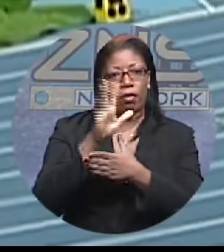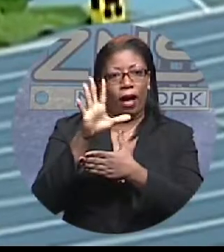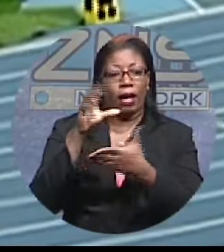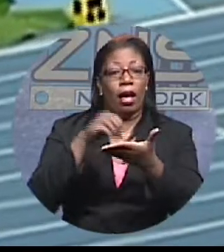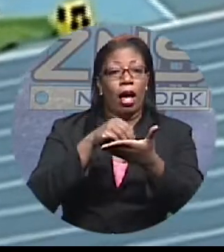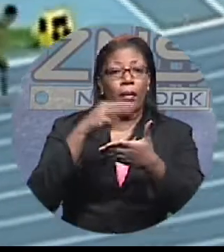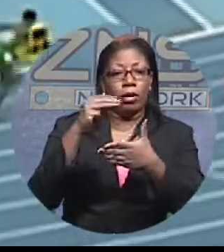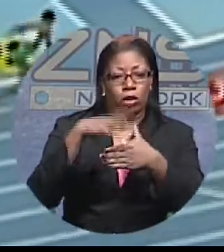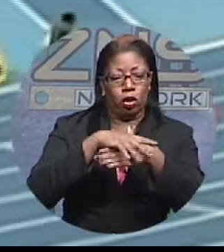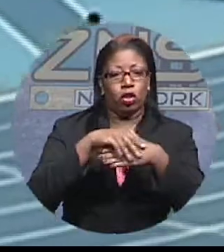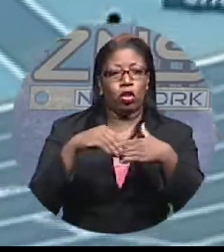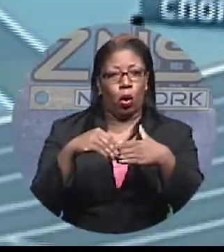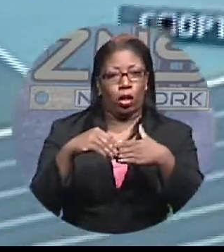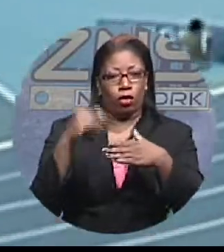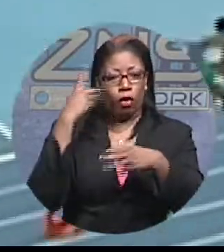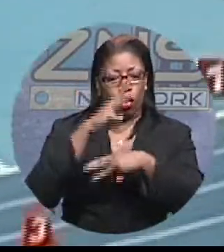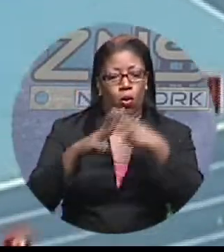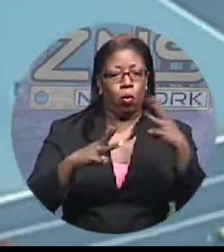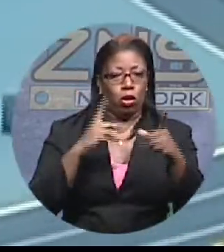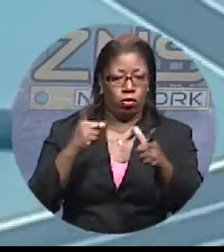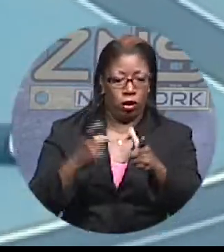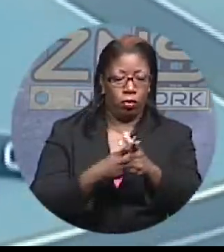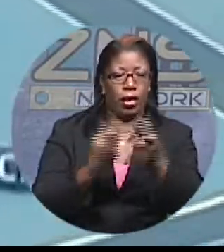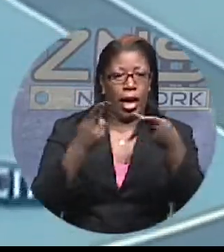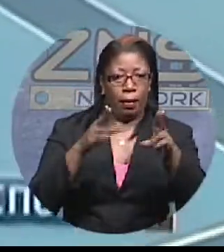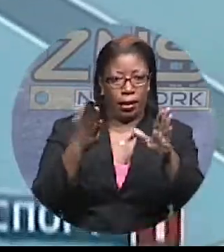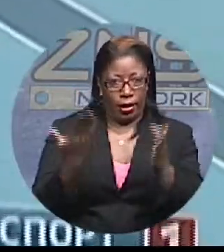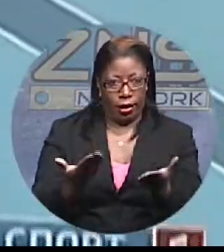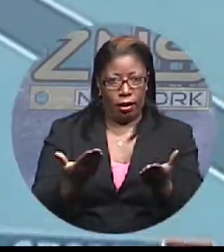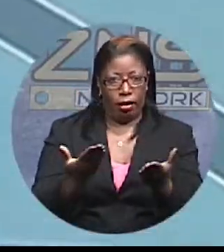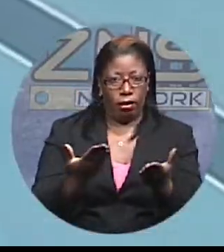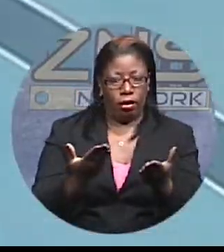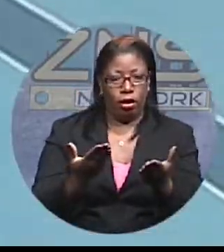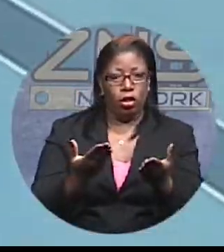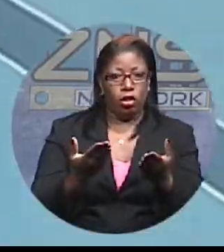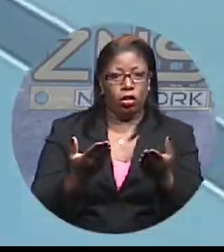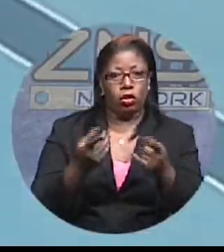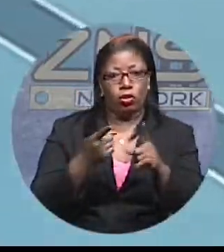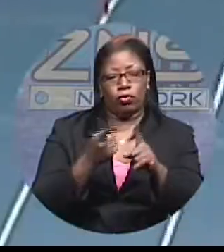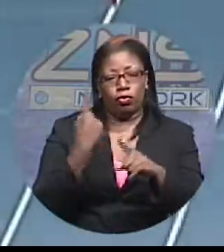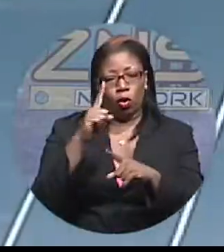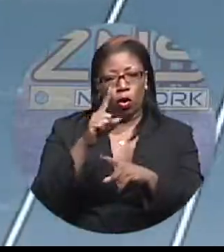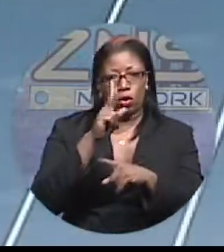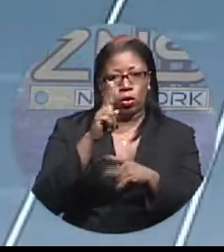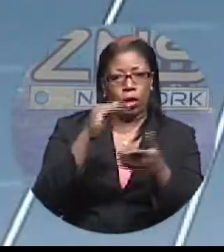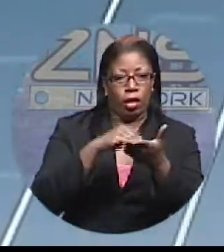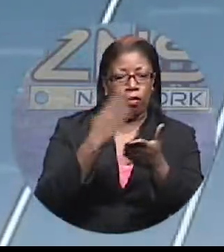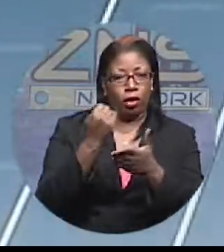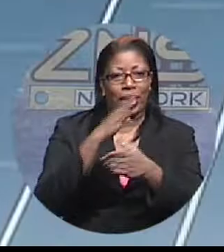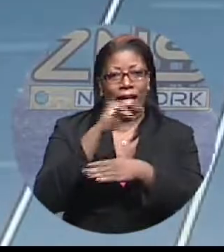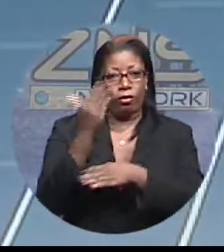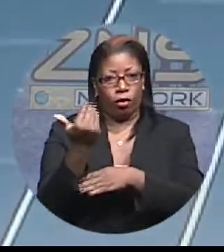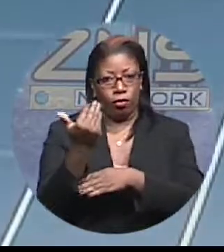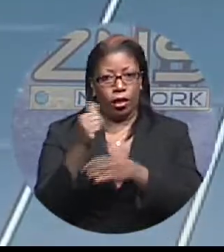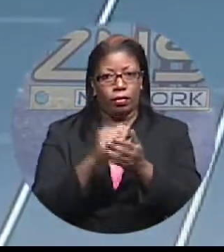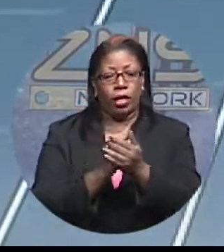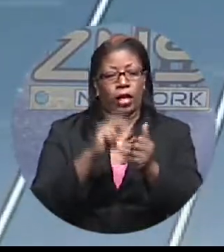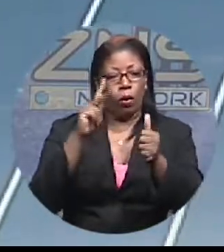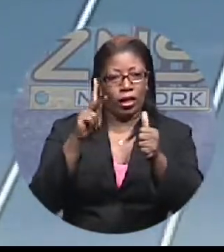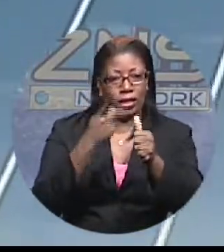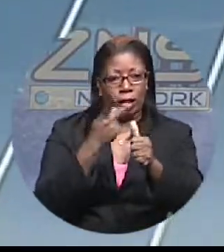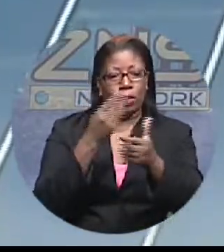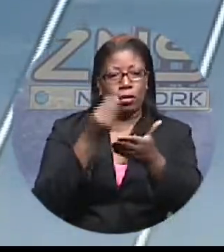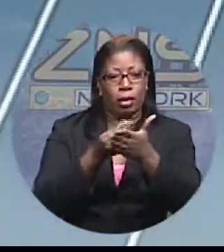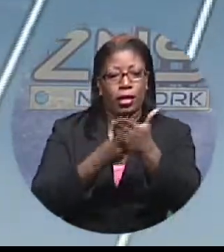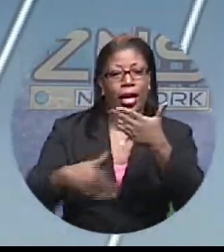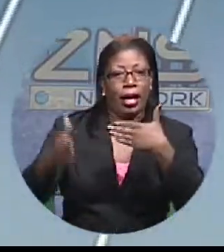of the world relays to be held here in 2014 and 2015. And the Christie administration is confident of a double return on that